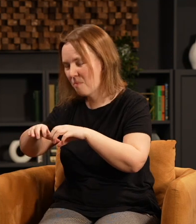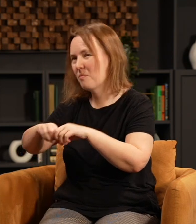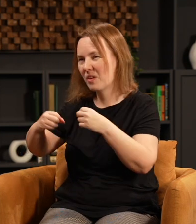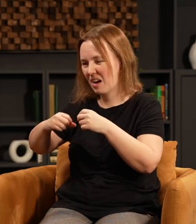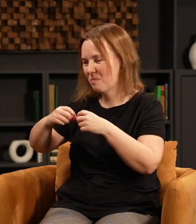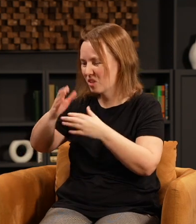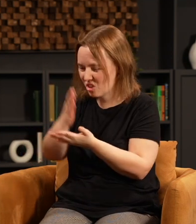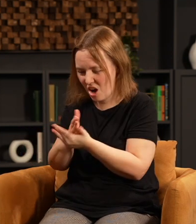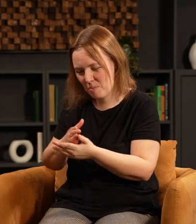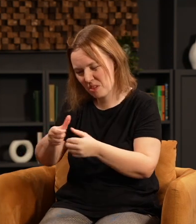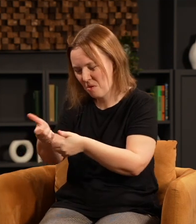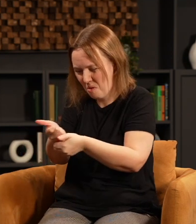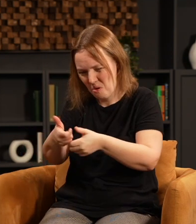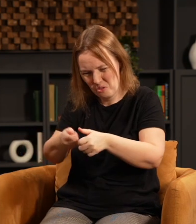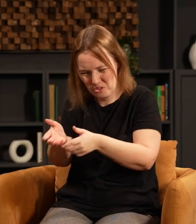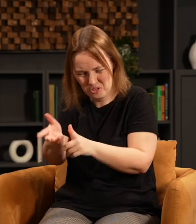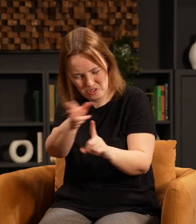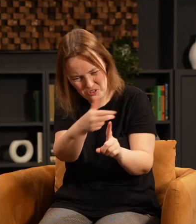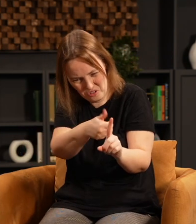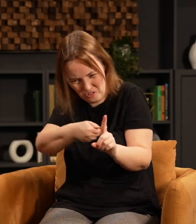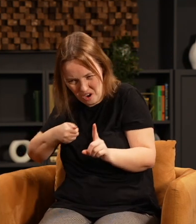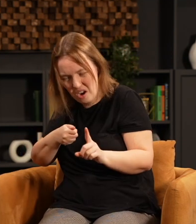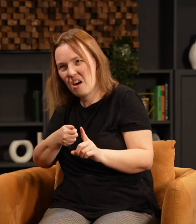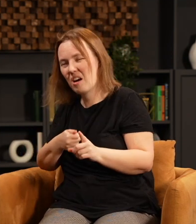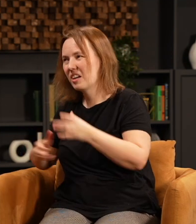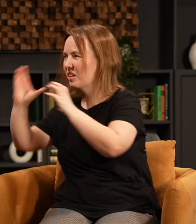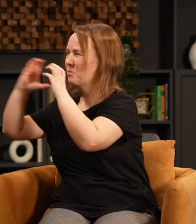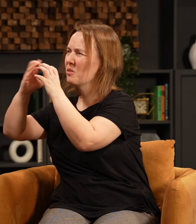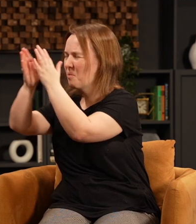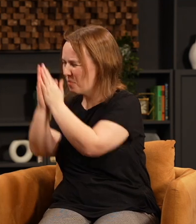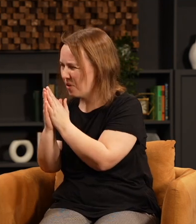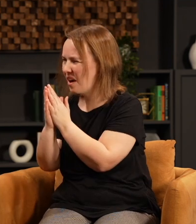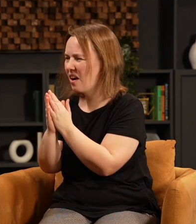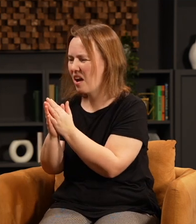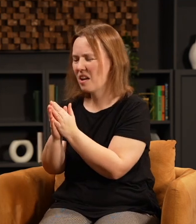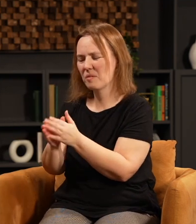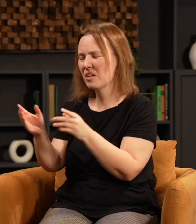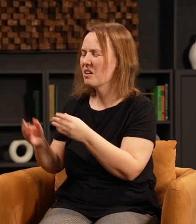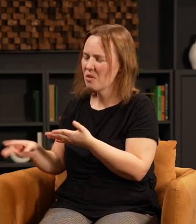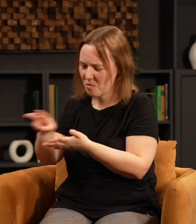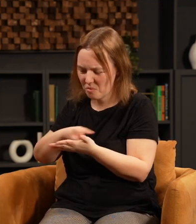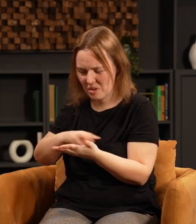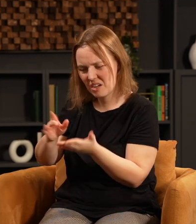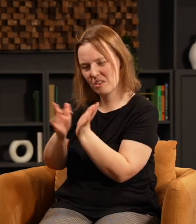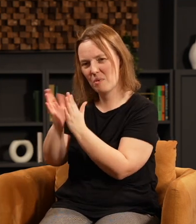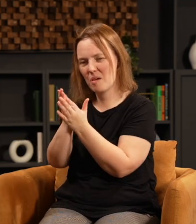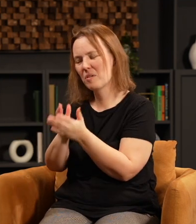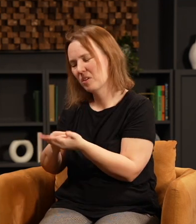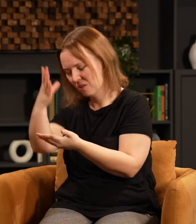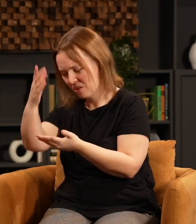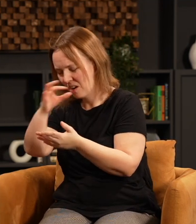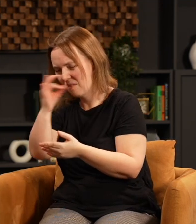going to commune with God if I don't have prayer time. I'm going to get in the Word of God if I've not been reading the Scriptures. I'm going to learn how to fast and pray. I'm going to